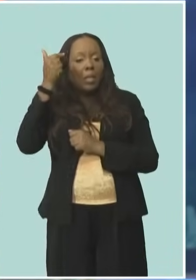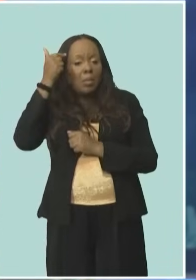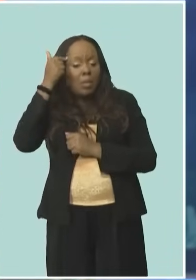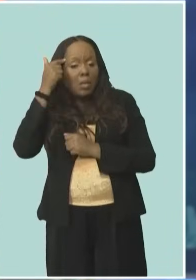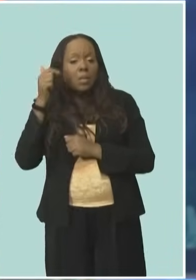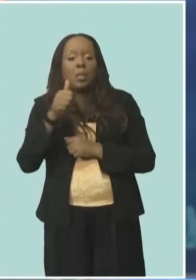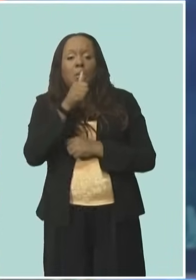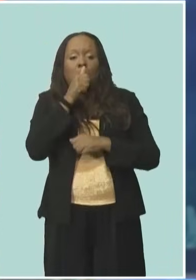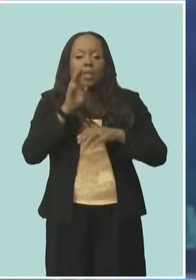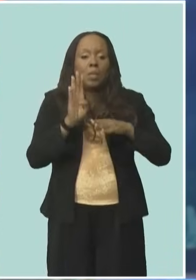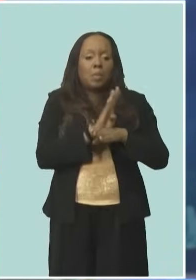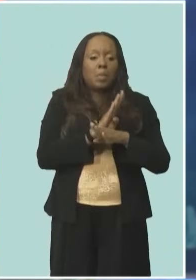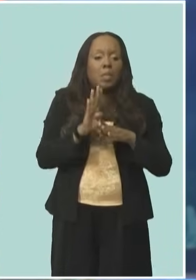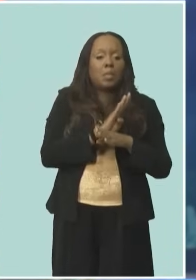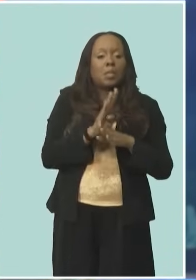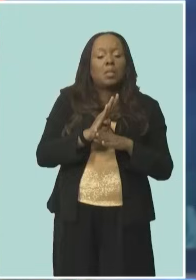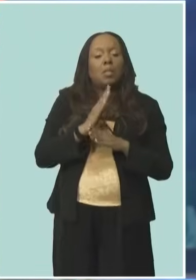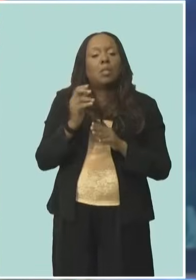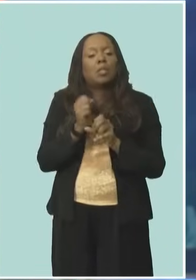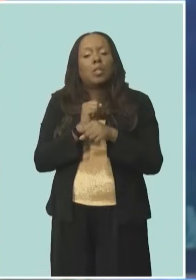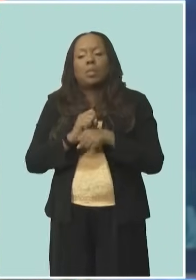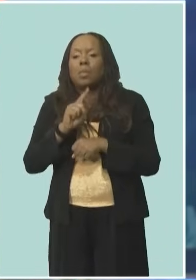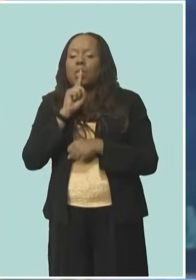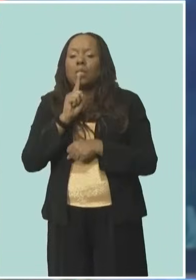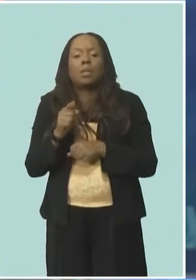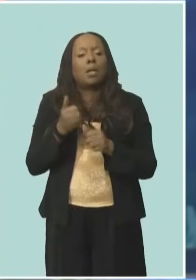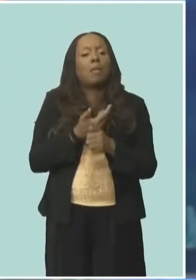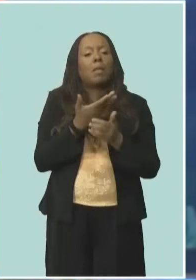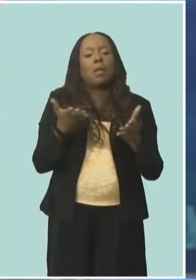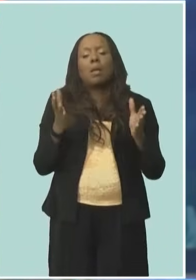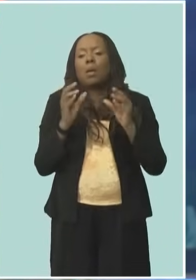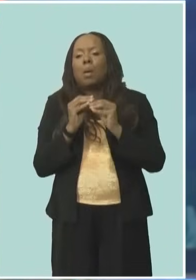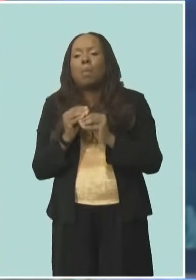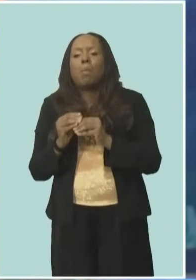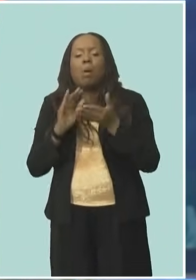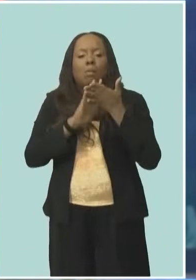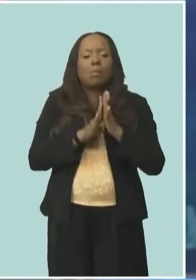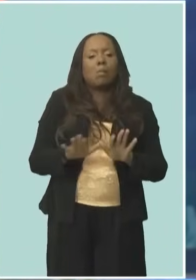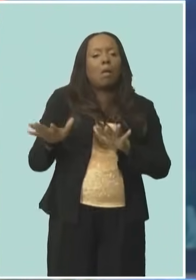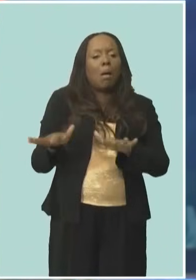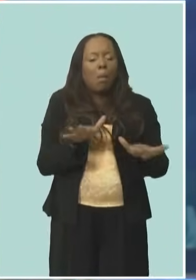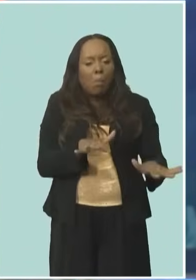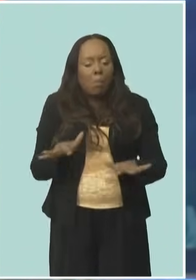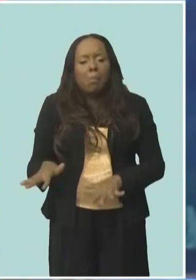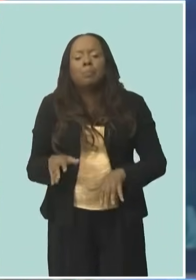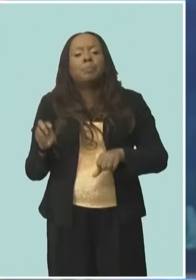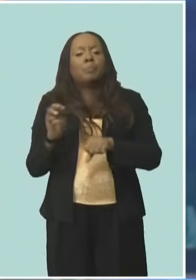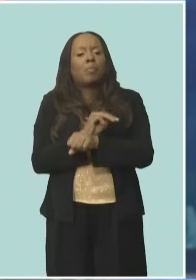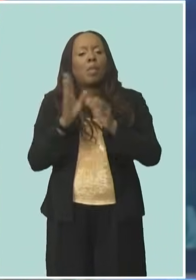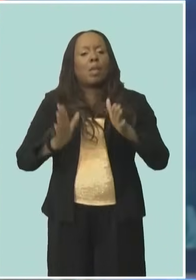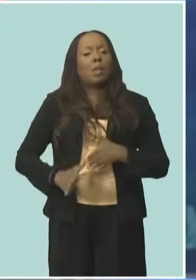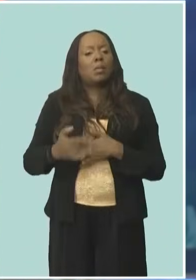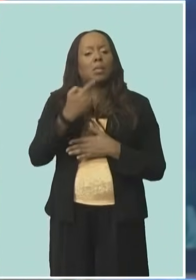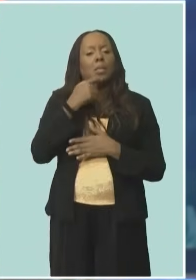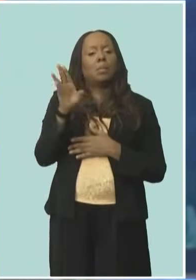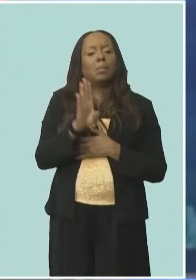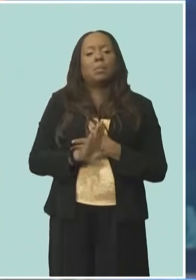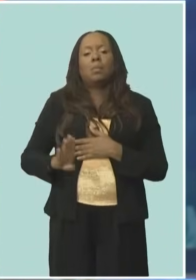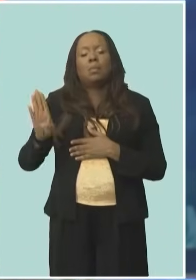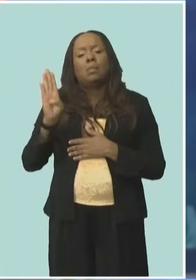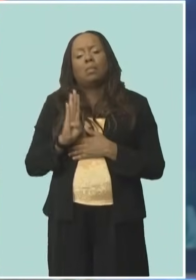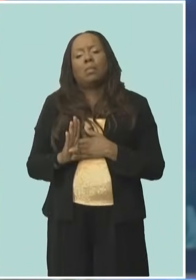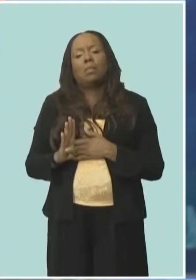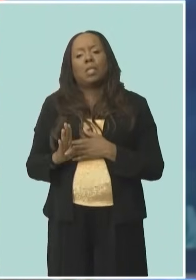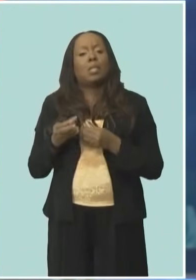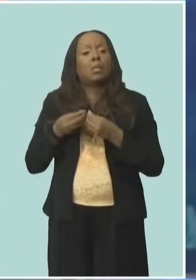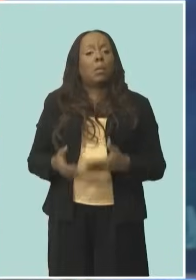with government and the private sector to steer the ship of state into calmer waters. Minister Jordan adds Barbados has lost a distinguished